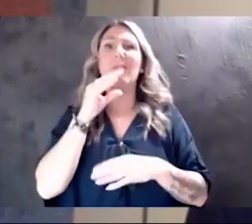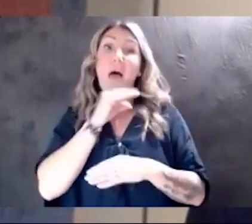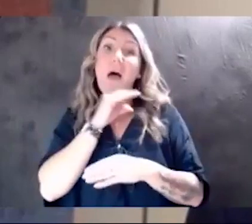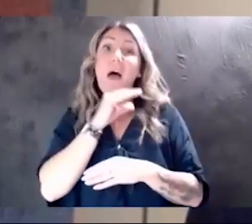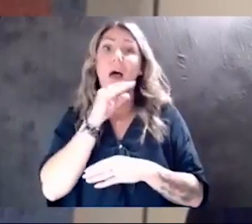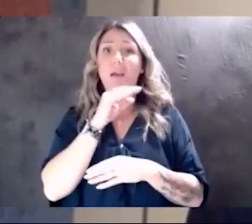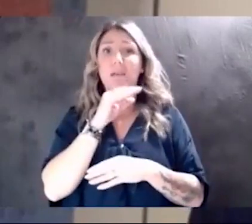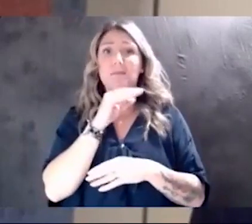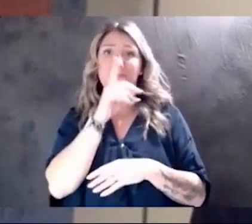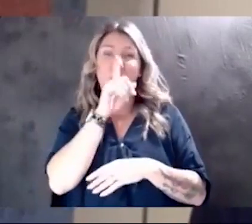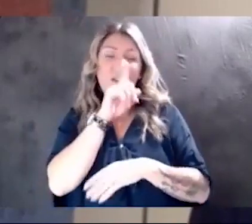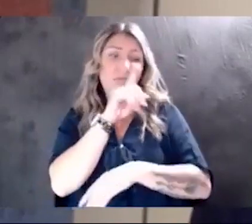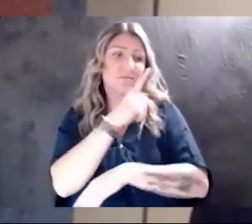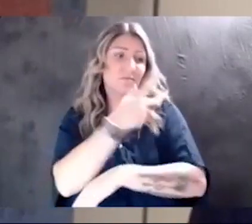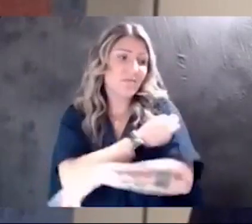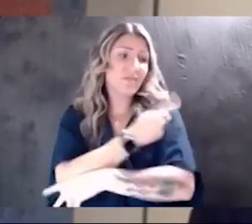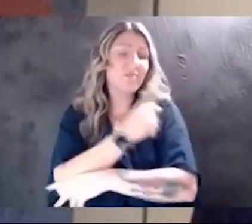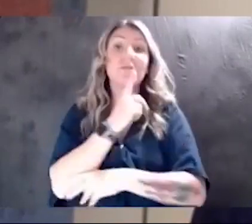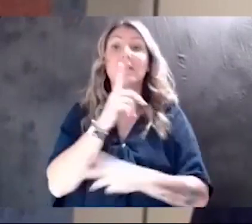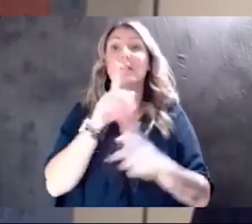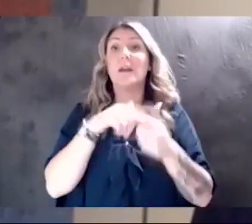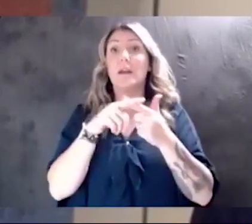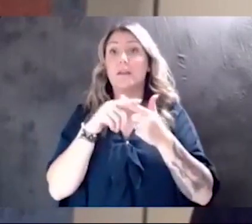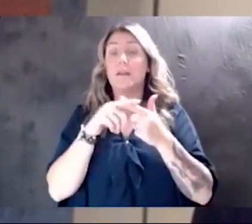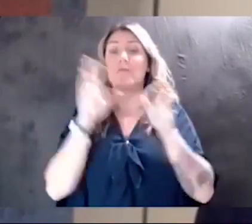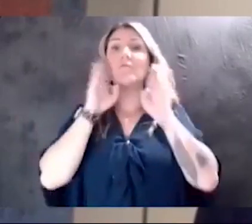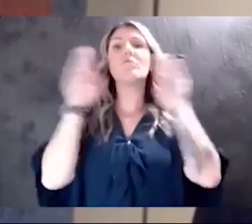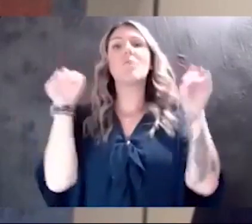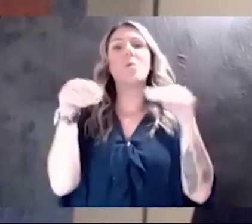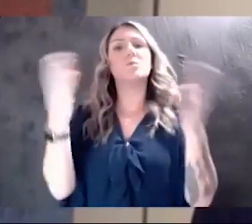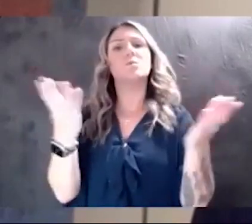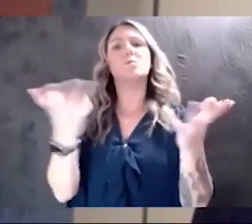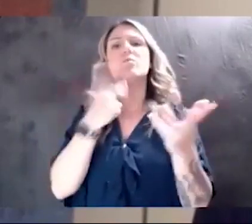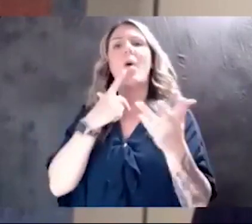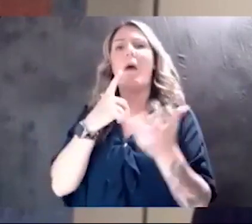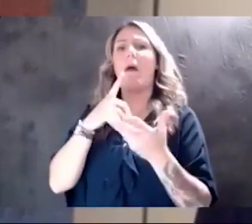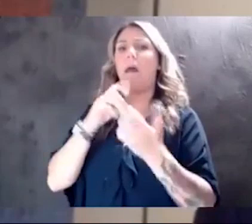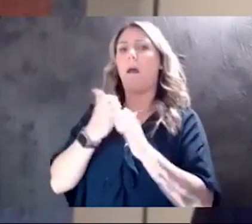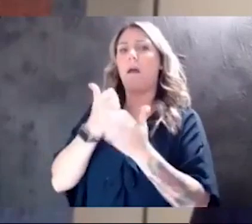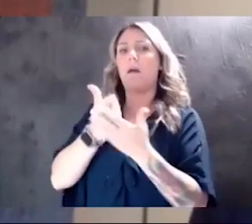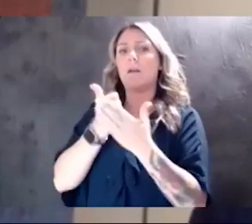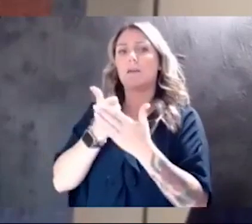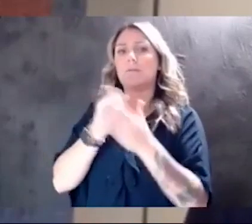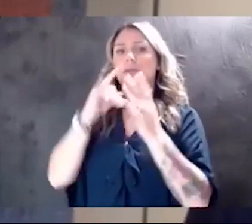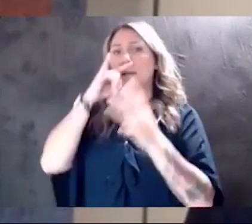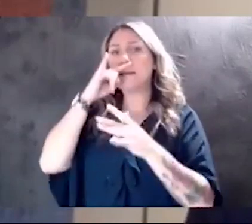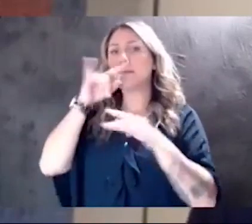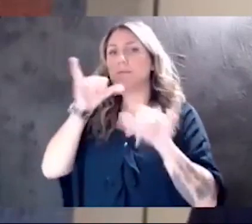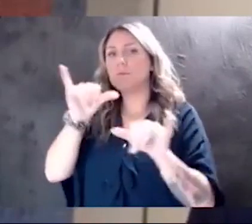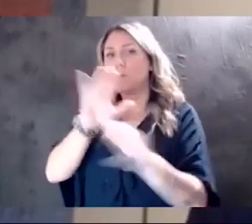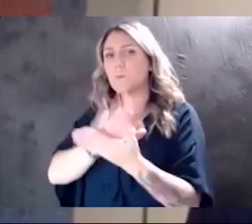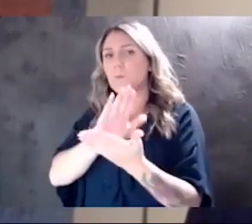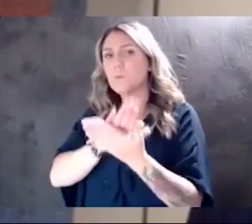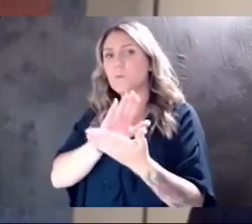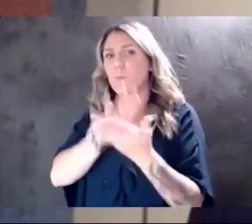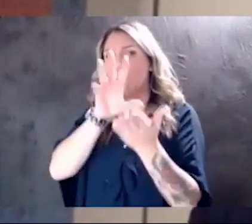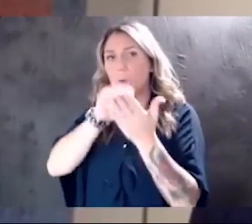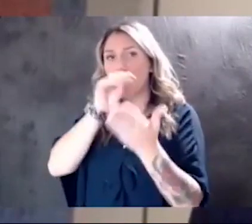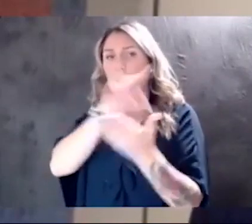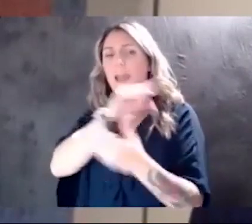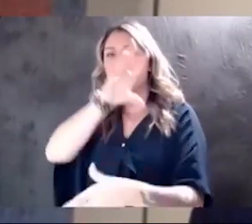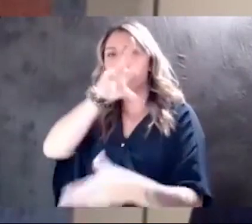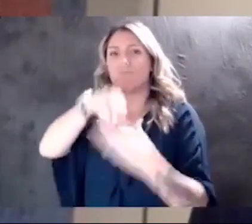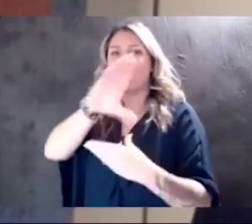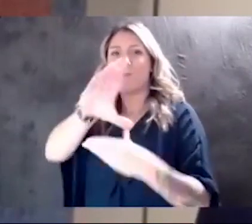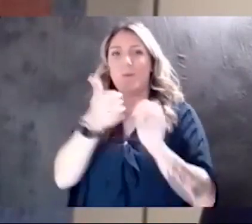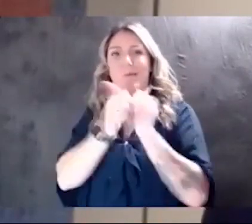nurses focus in on how do we help our kids stay in school to learn, and then also stay in school to participate in their